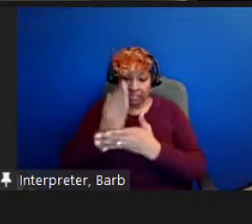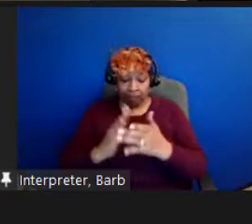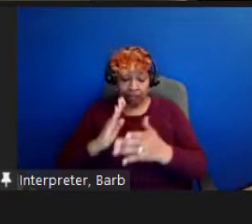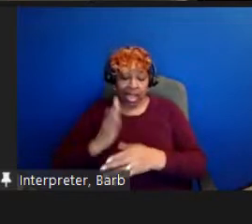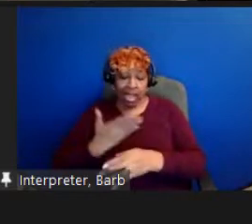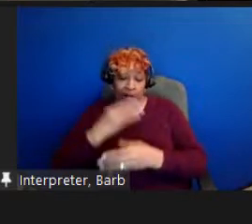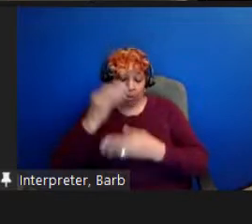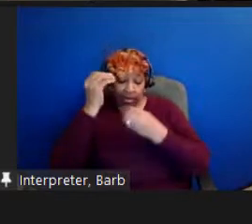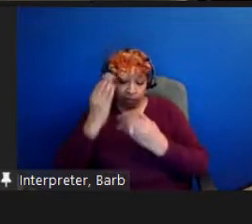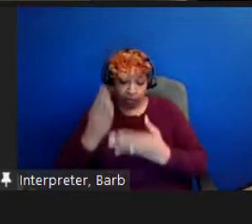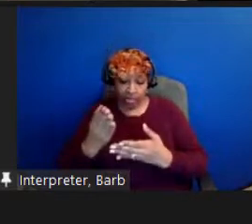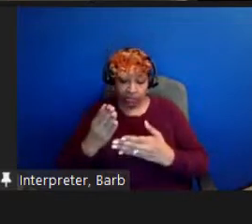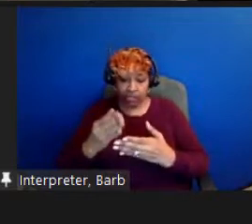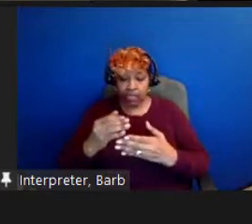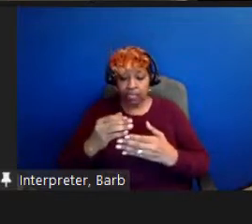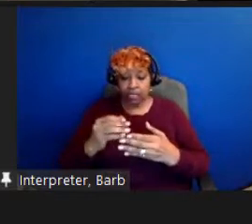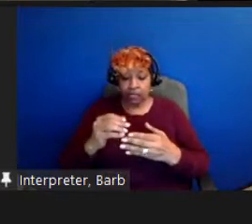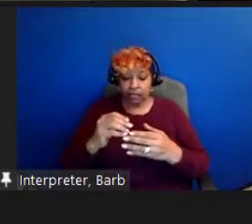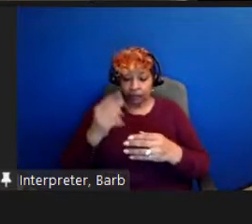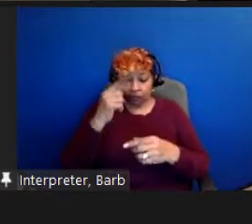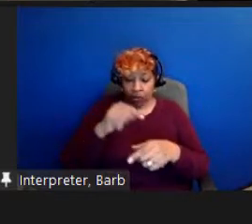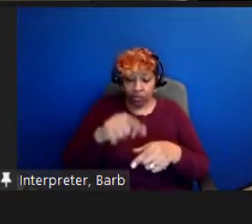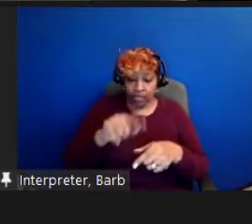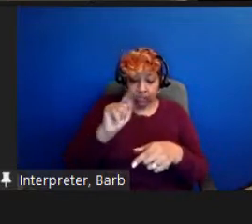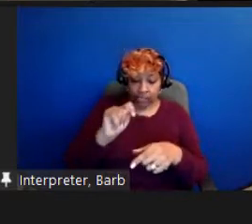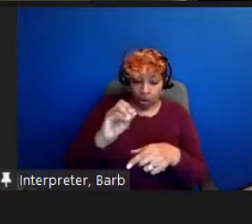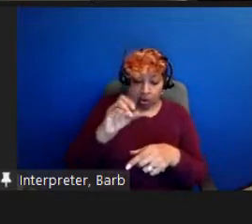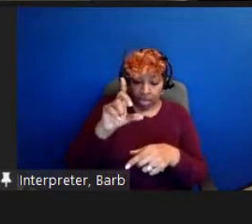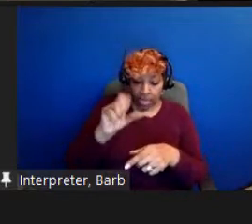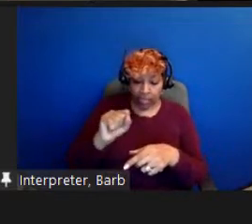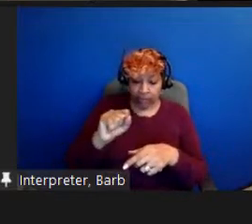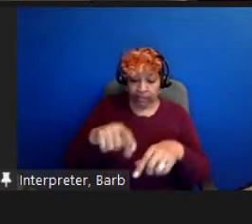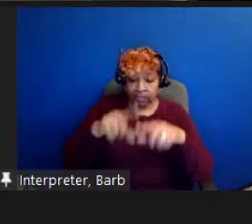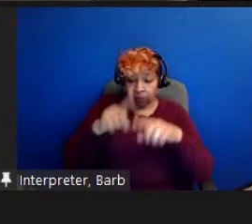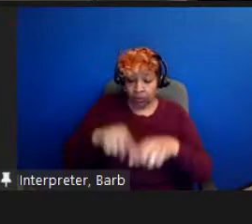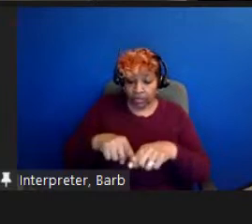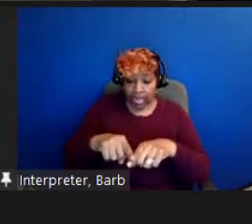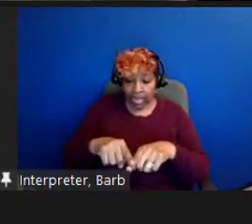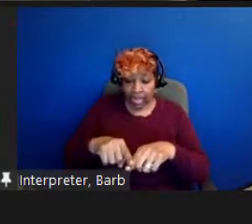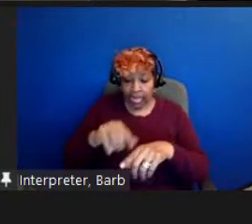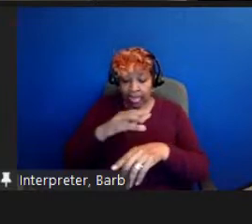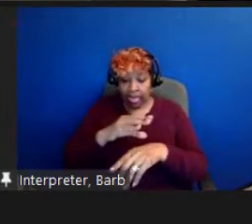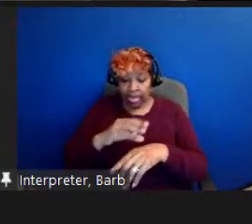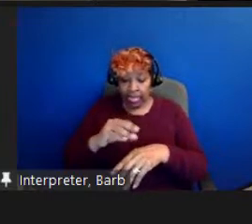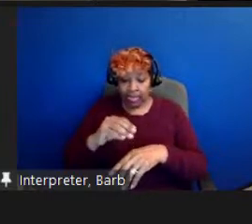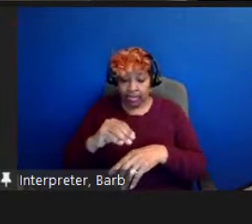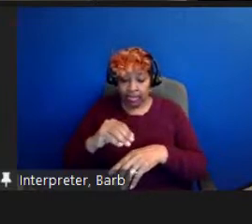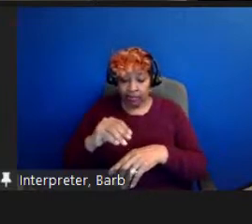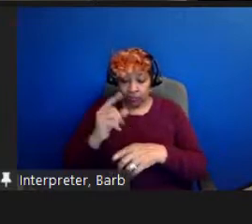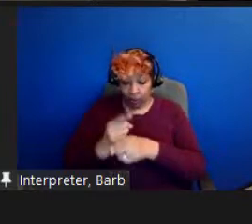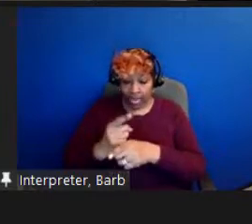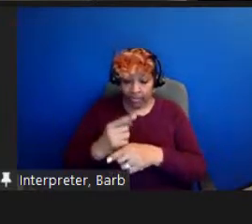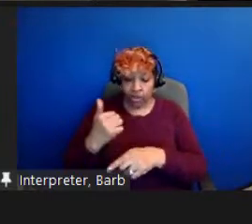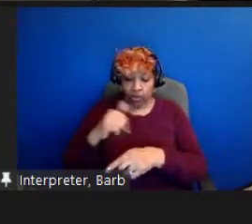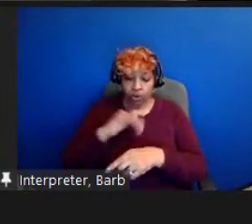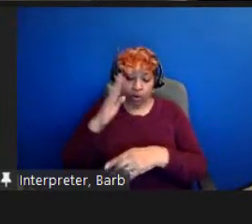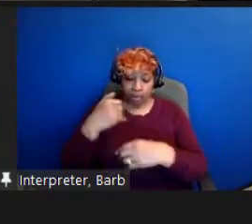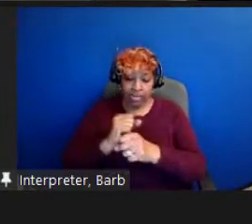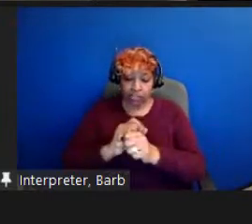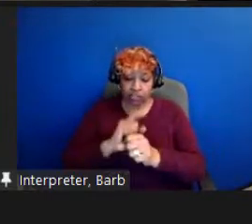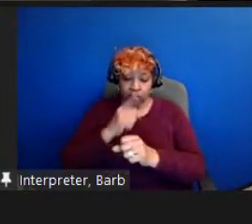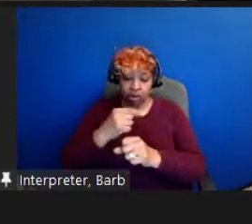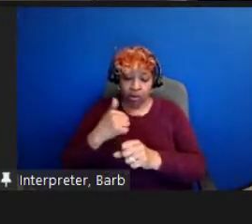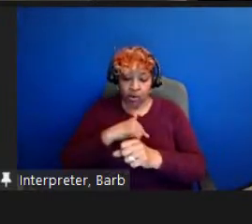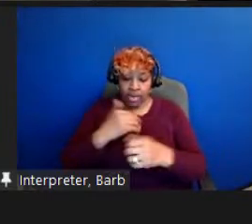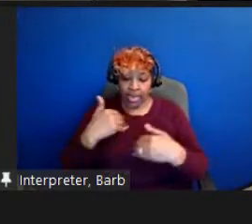that looks at reliability, right? So we'll make sure that we have barriers, the barriers of the contract is reflective of the work that you're doing